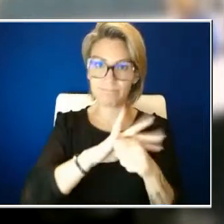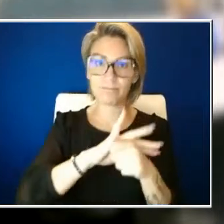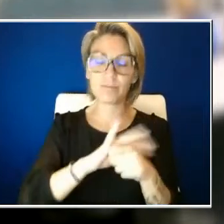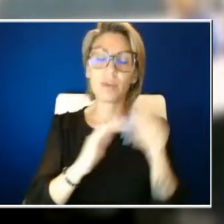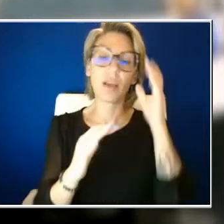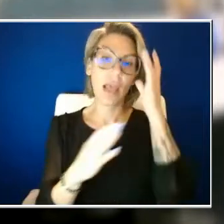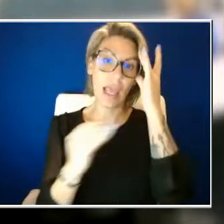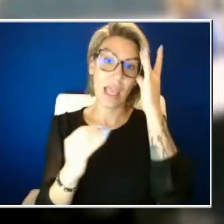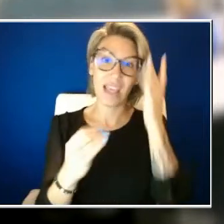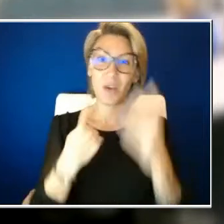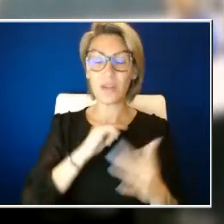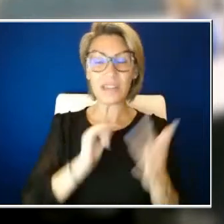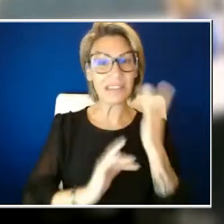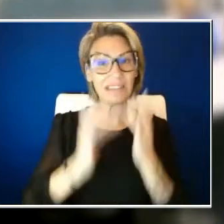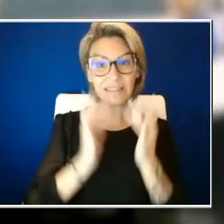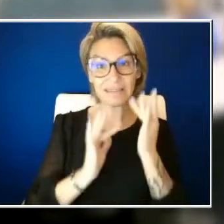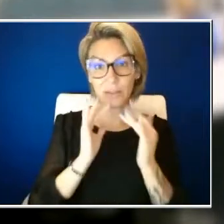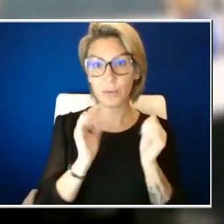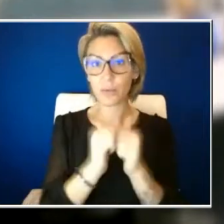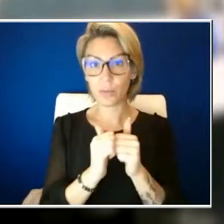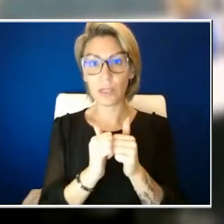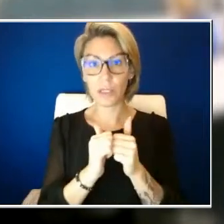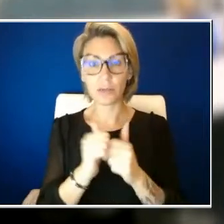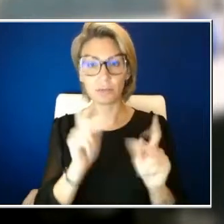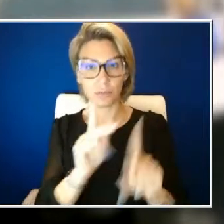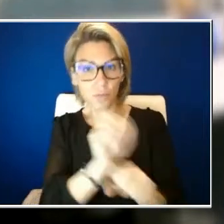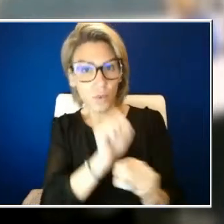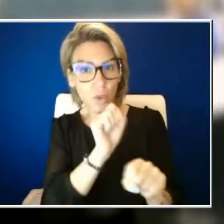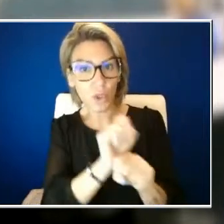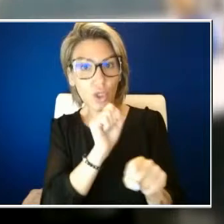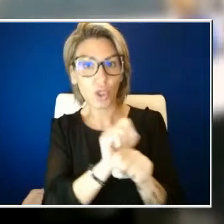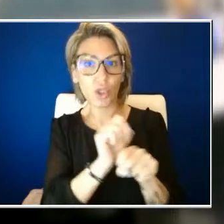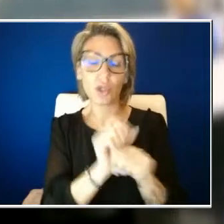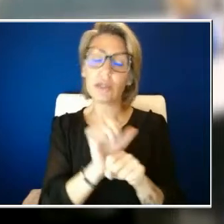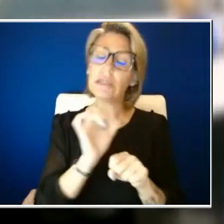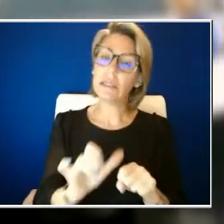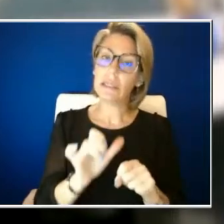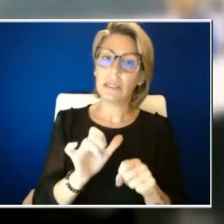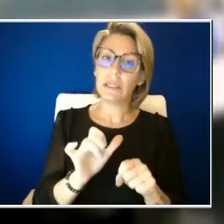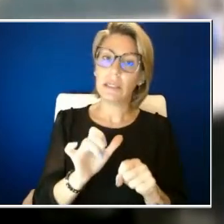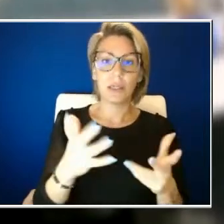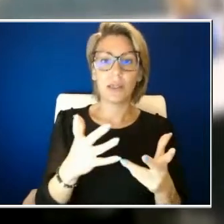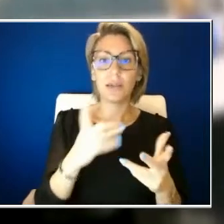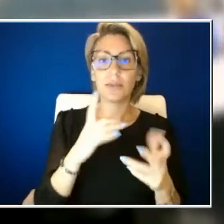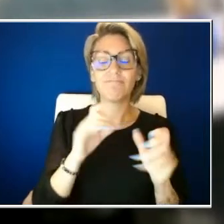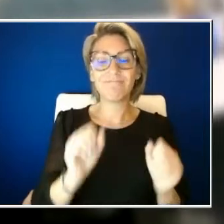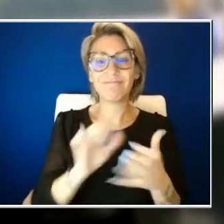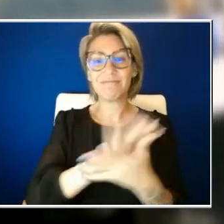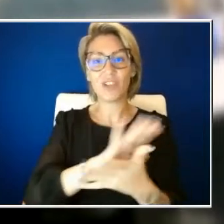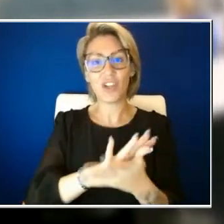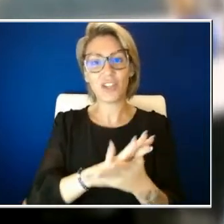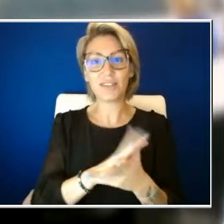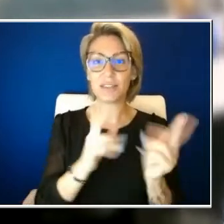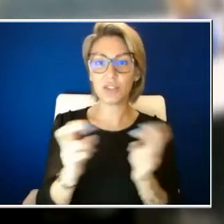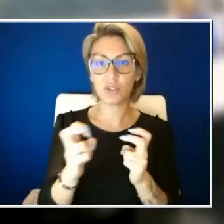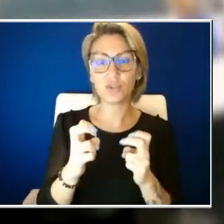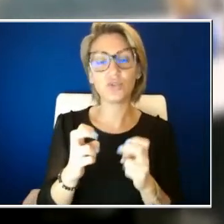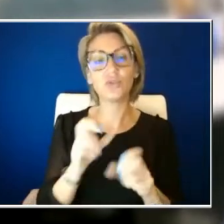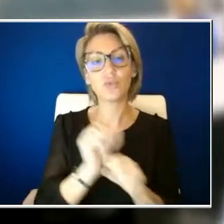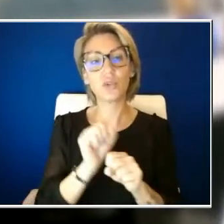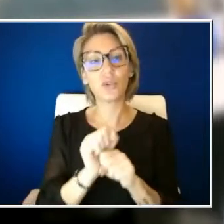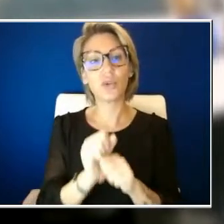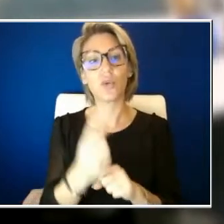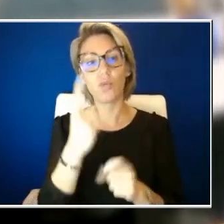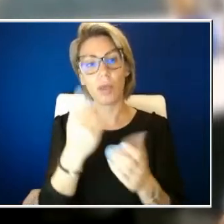force, that does impact our hospital operations, but we are doing everything we can to mitigate that risk. The one thing that I